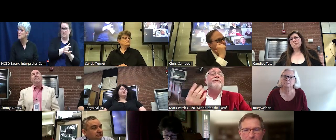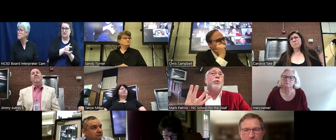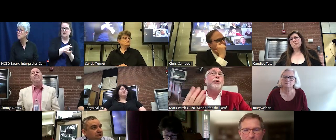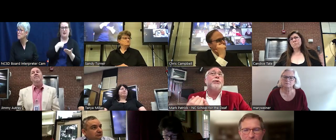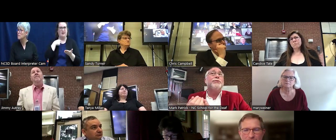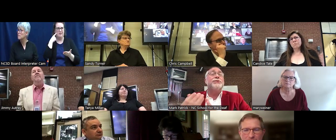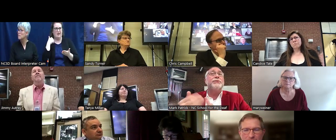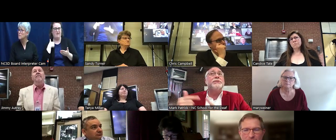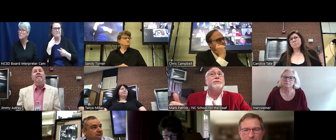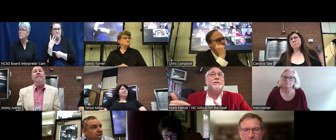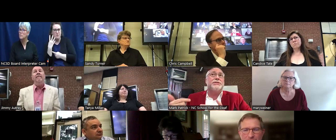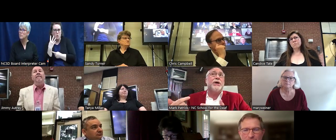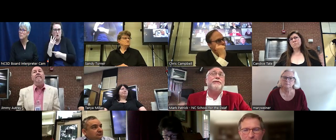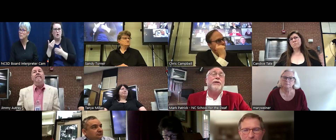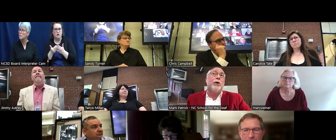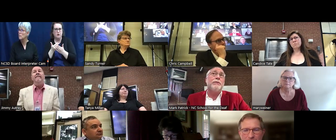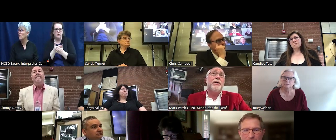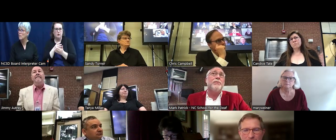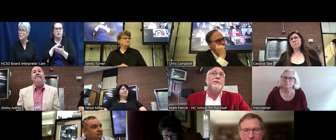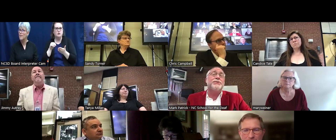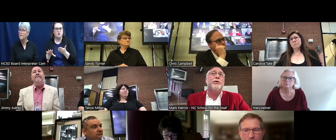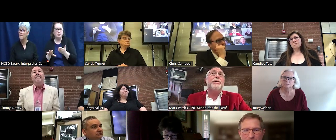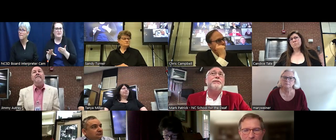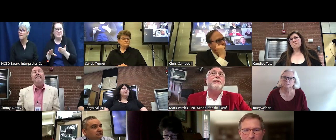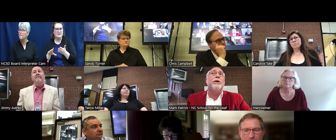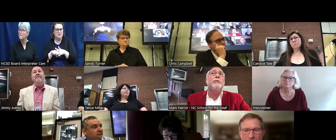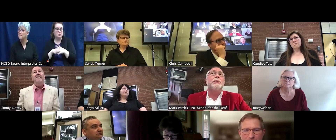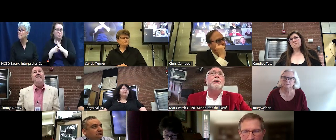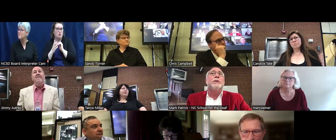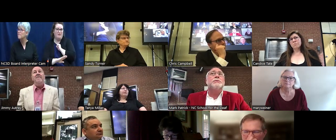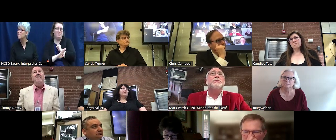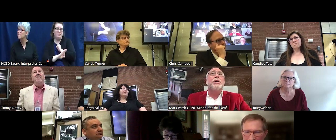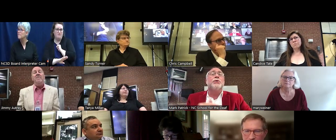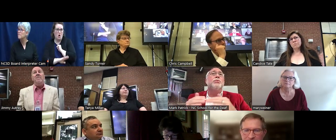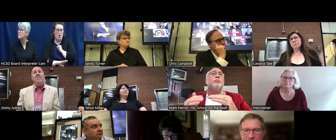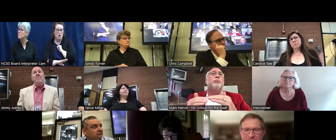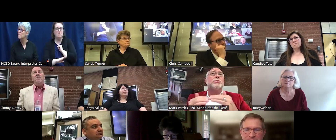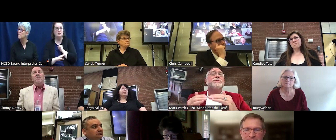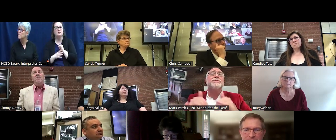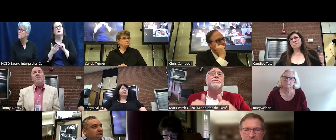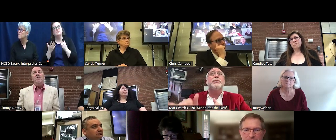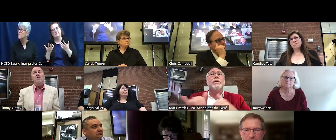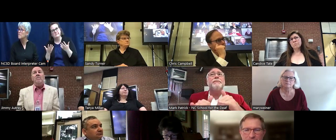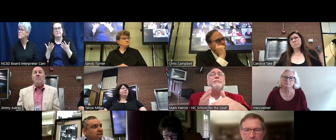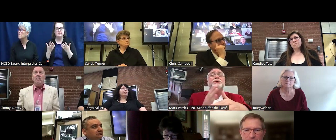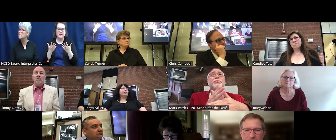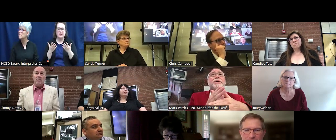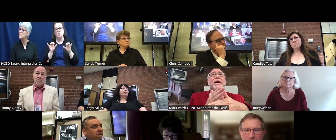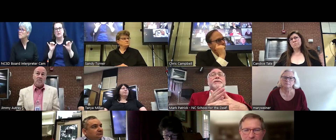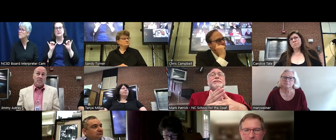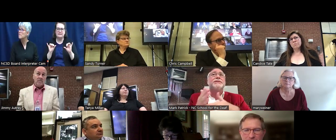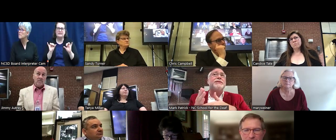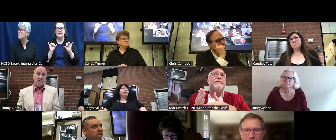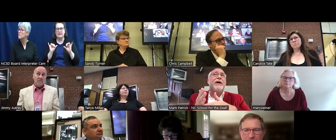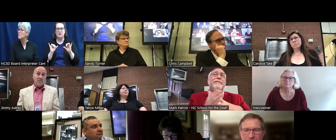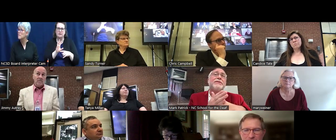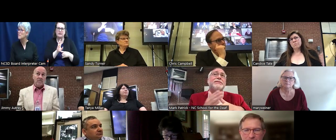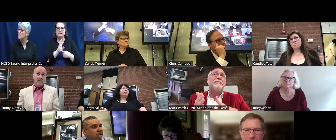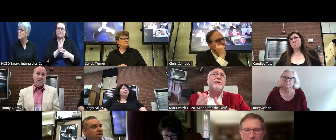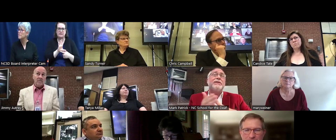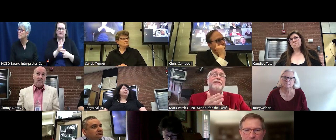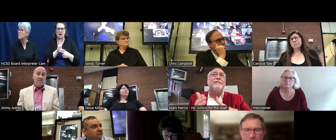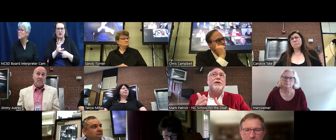have 4 new students so far that will be starting in the fall. So we're still going to be between that 65